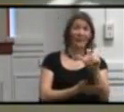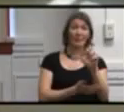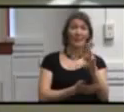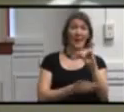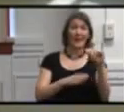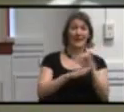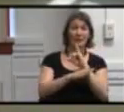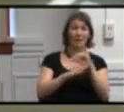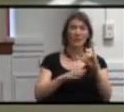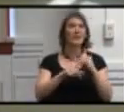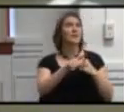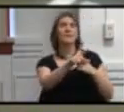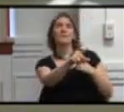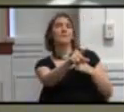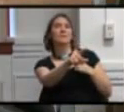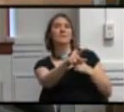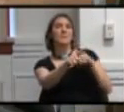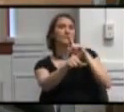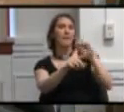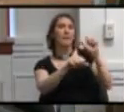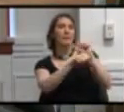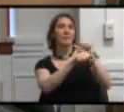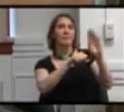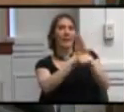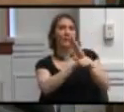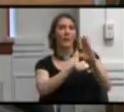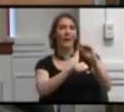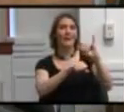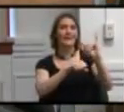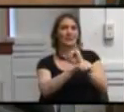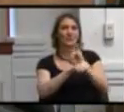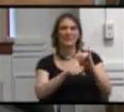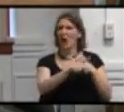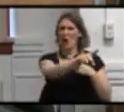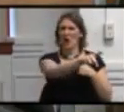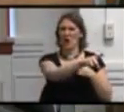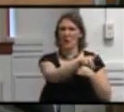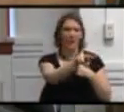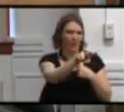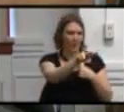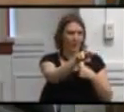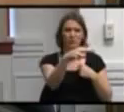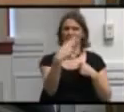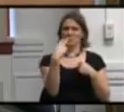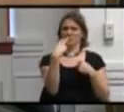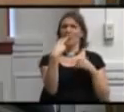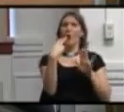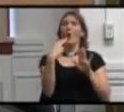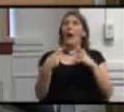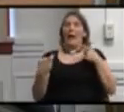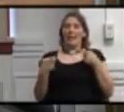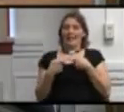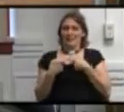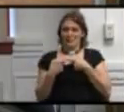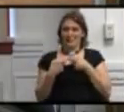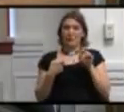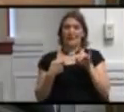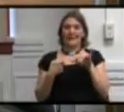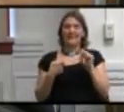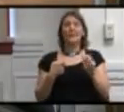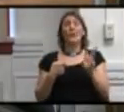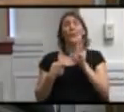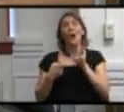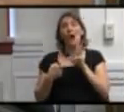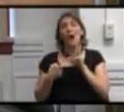So I don't think Hannah is actually Labor and Industry. No, she's not. But yes. Because I know she's dealing with utilities. Right, right. We deal with like water